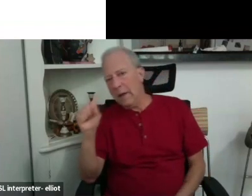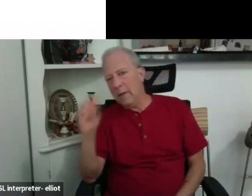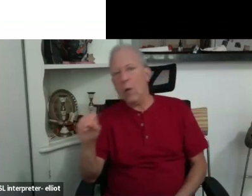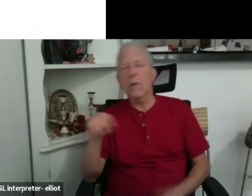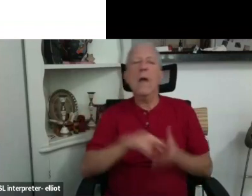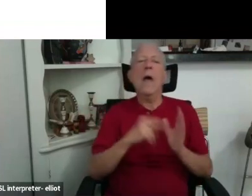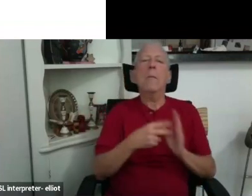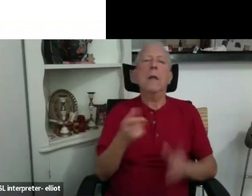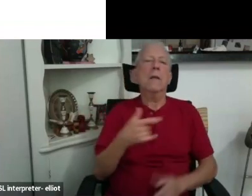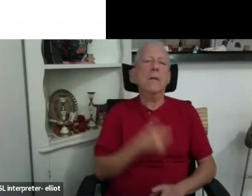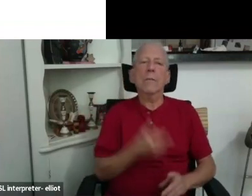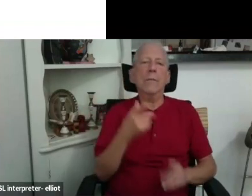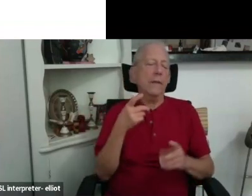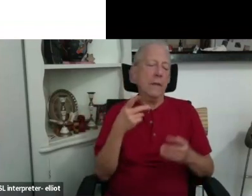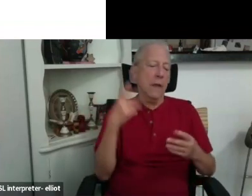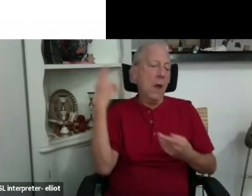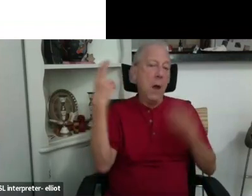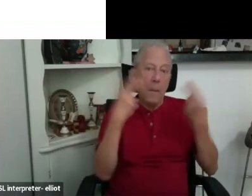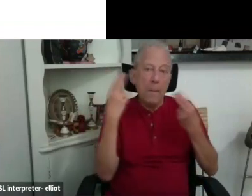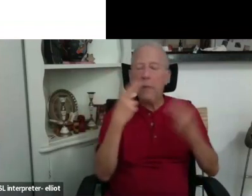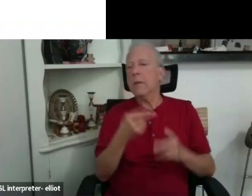of impact and solutions is